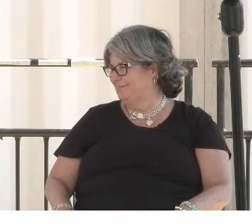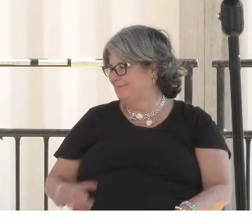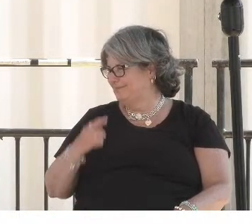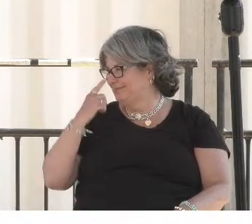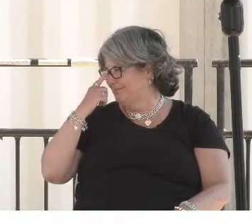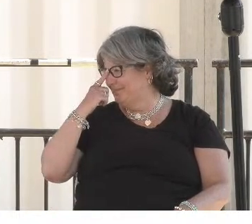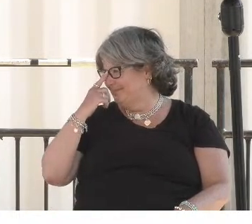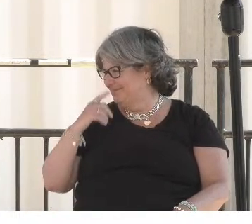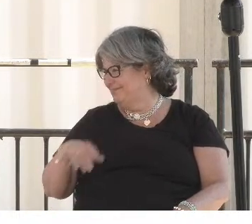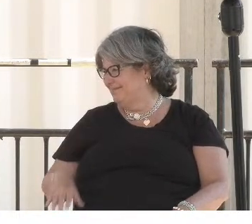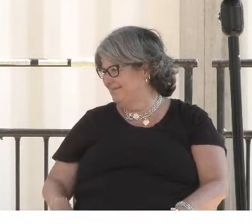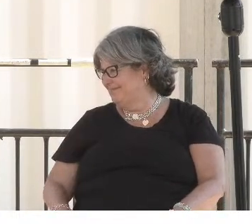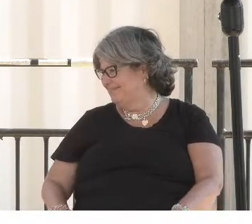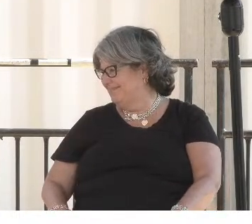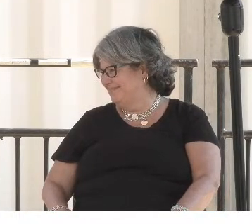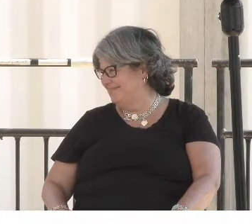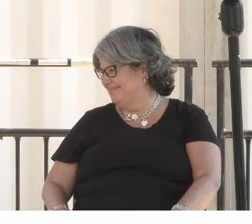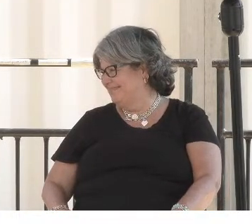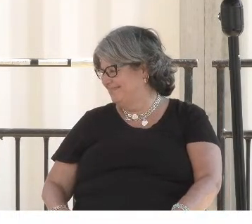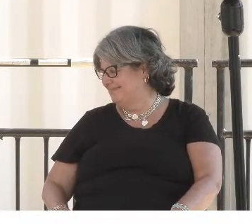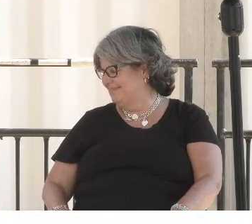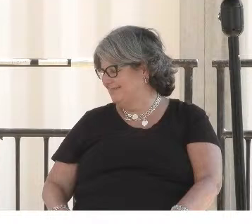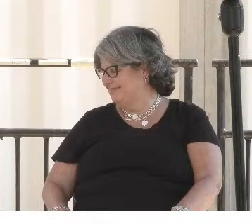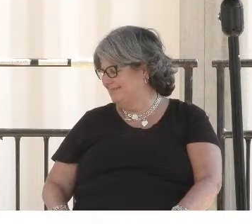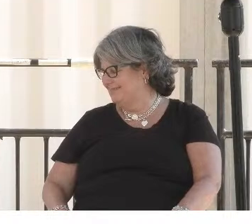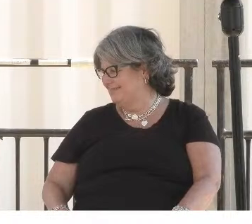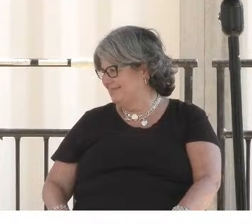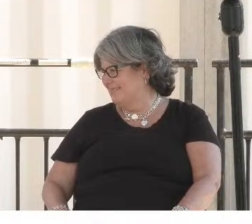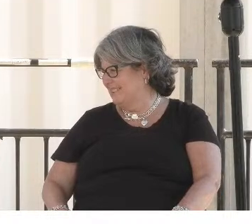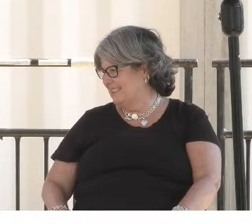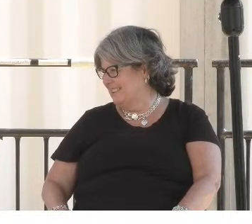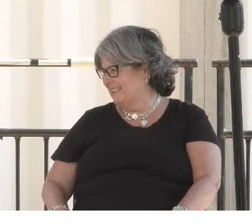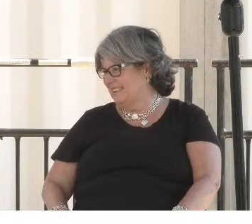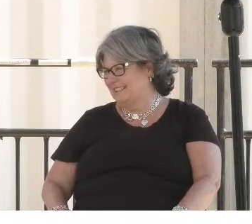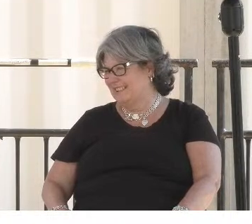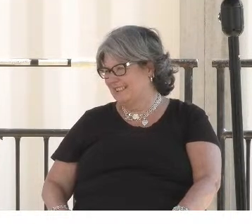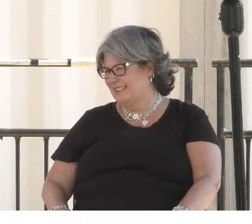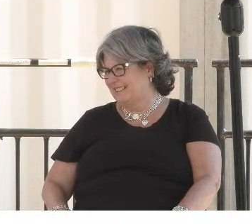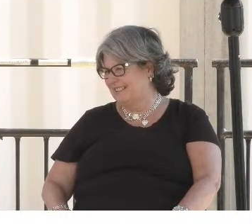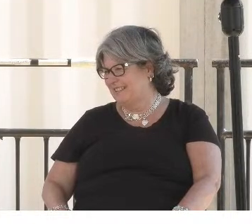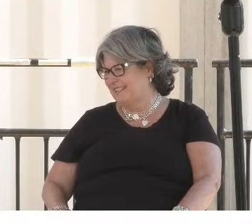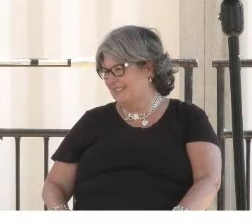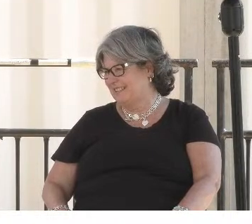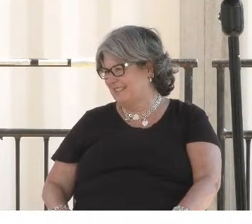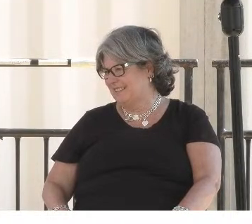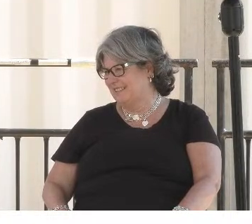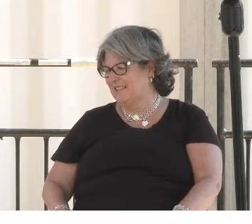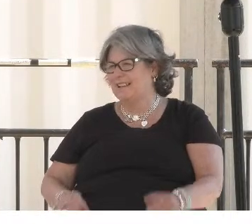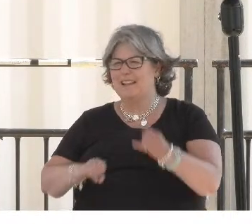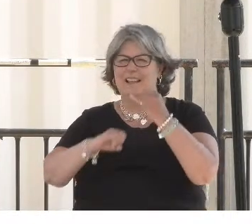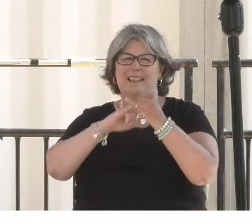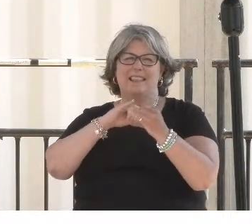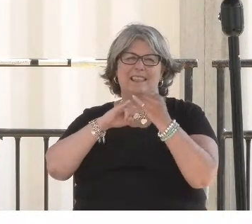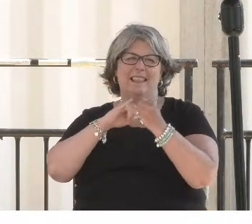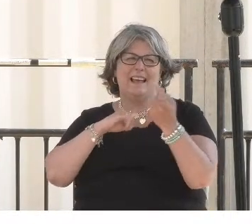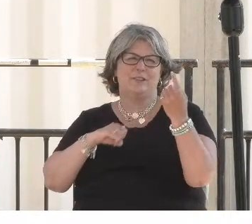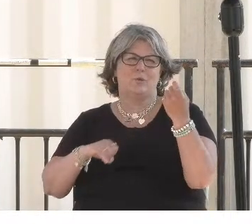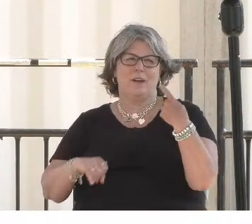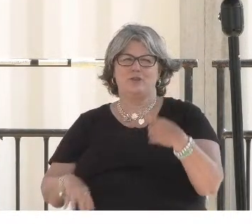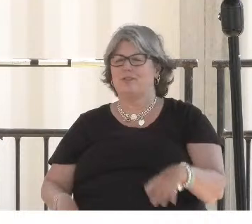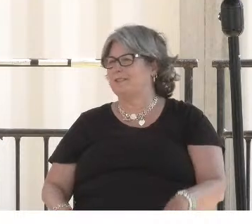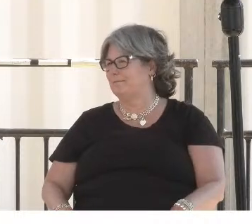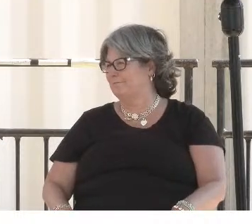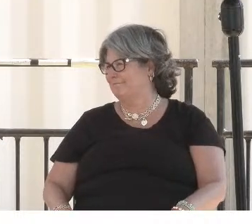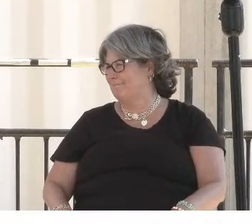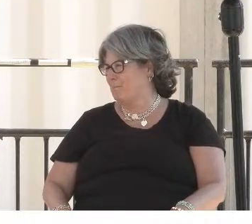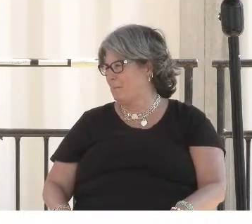You're way ahead of your time. It is good business. Good business. Anybody else? One last question. I see a gentleman in a